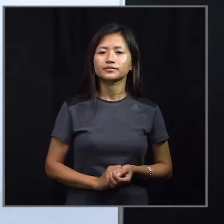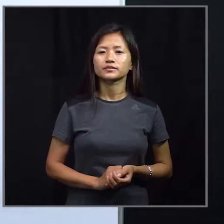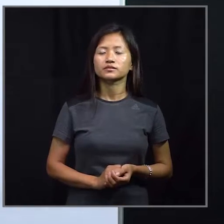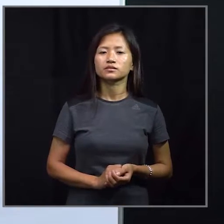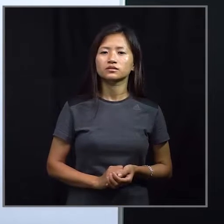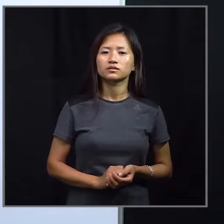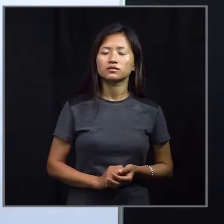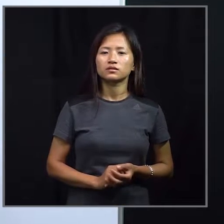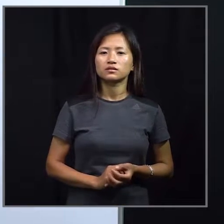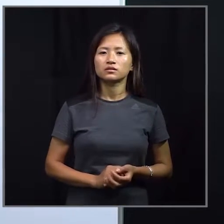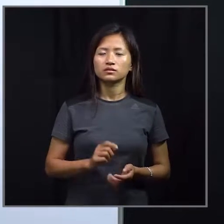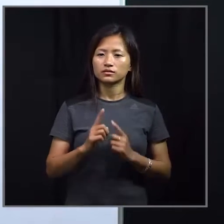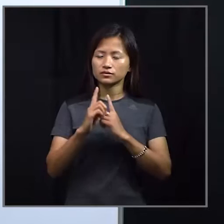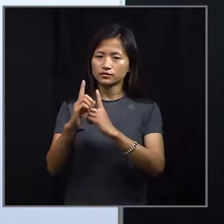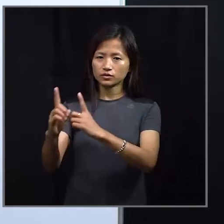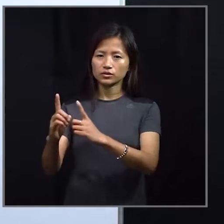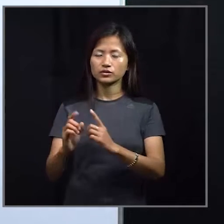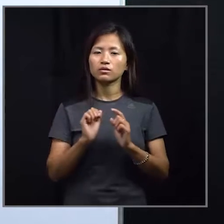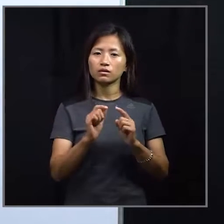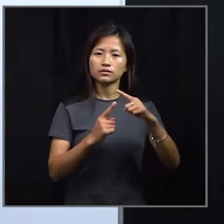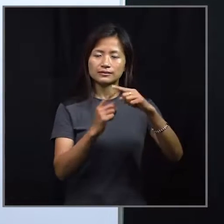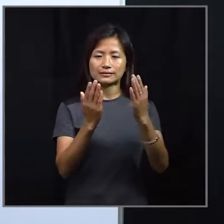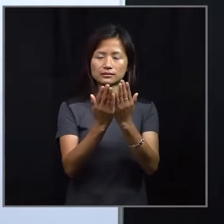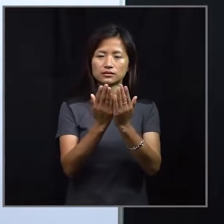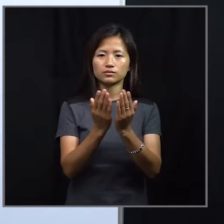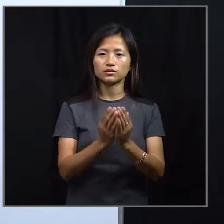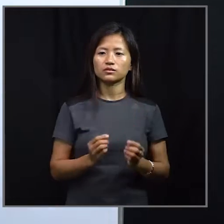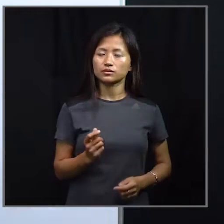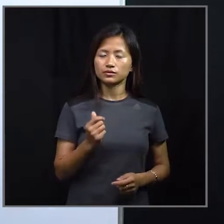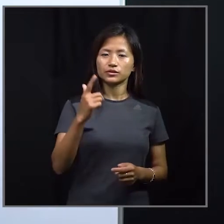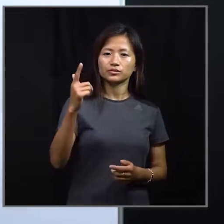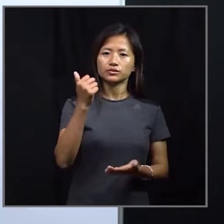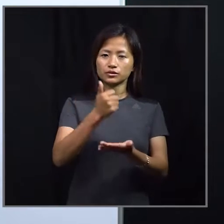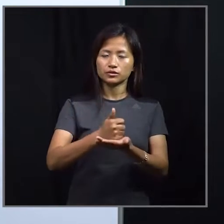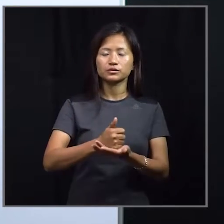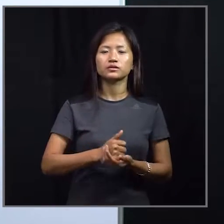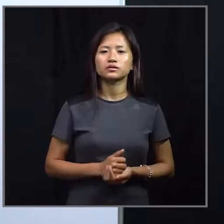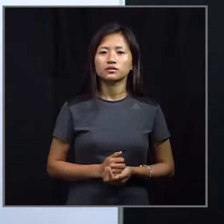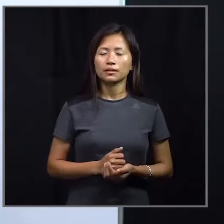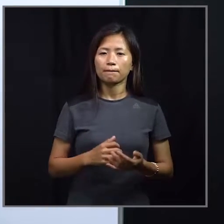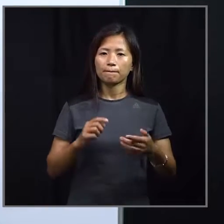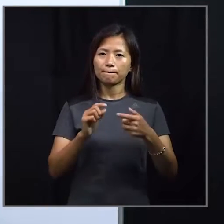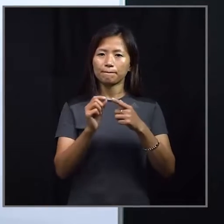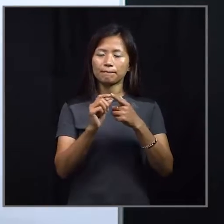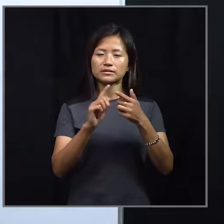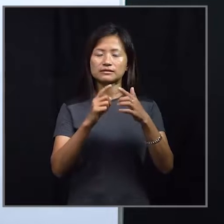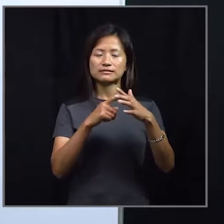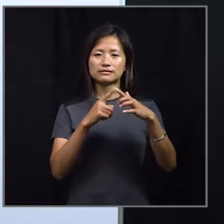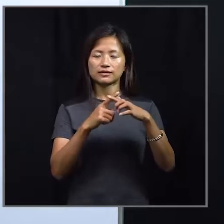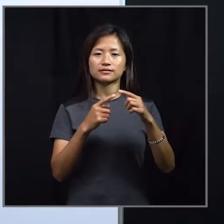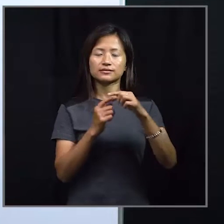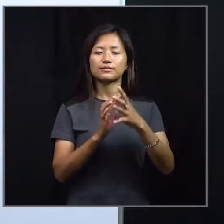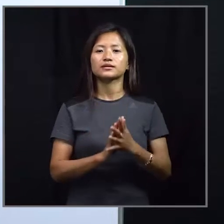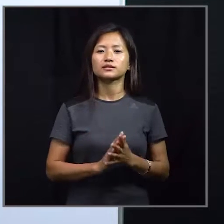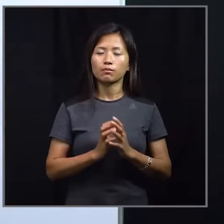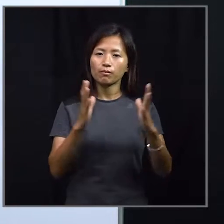is, to follow your textbook, it says rich people should be taxed more. Are you